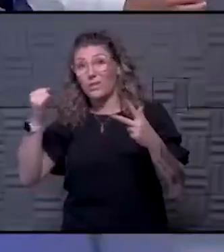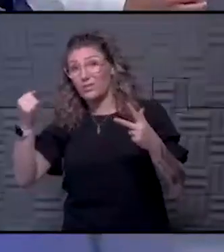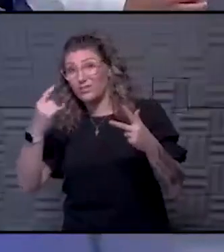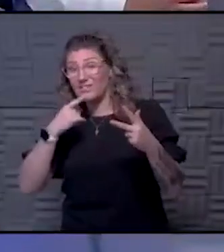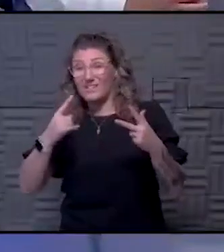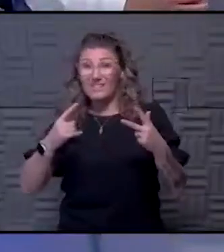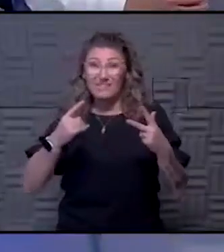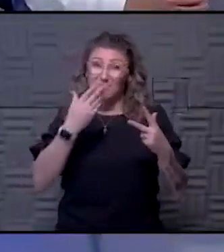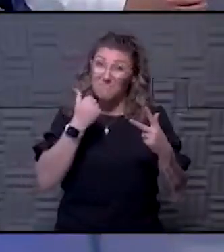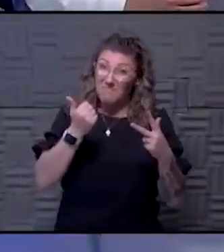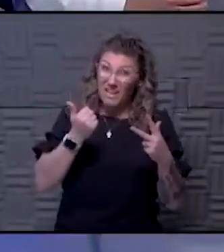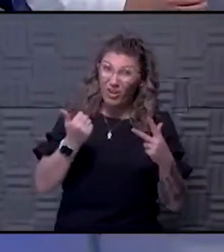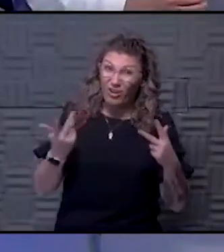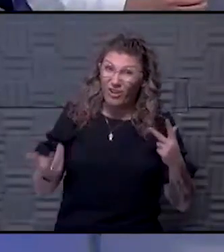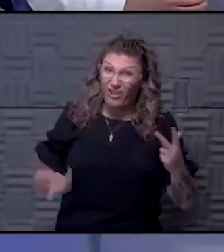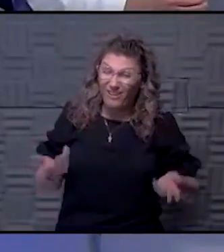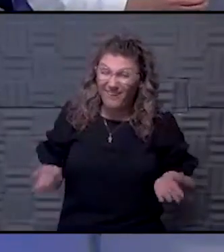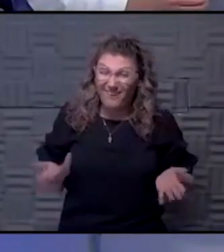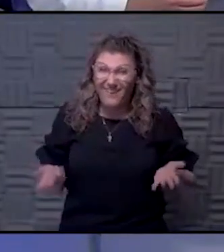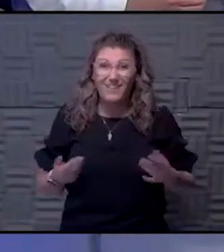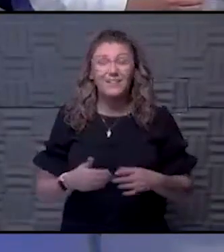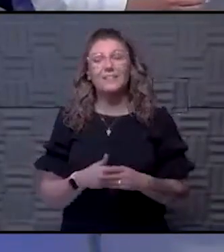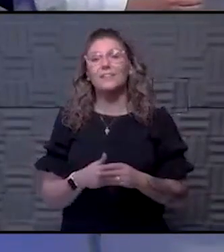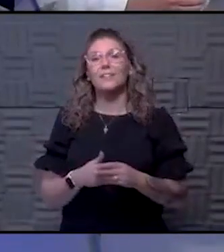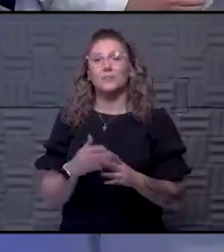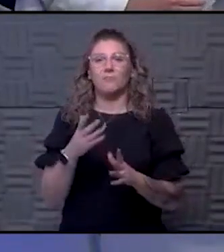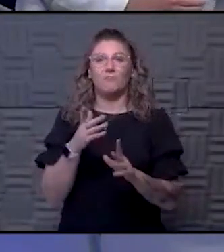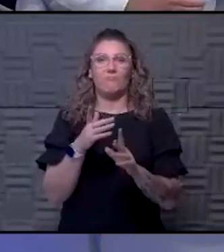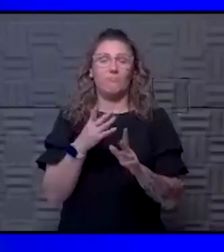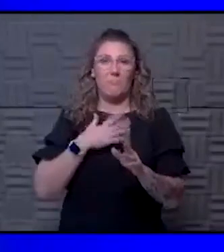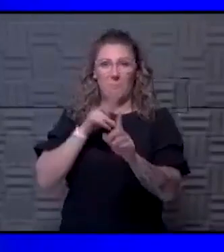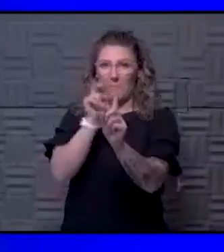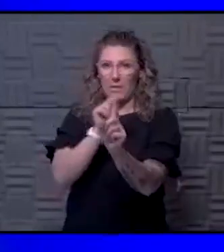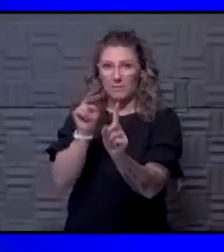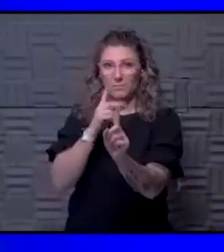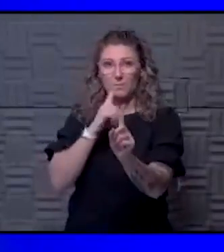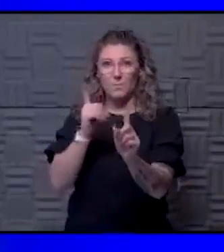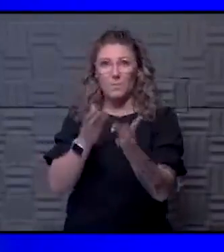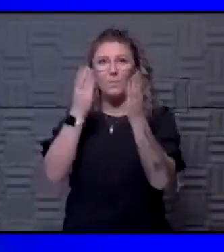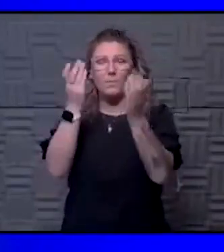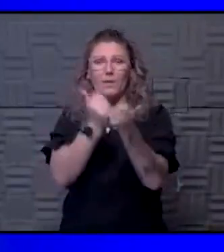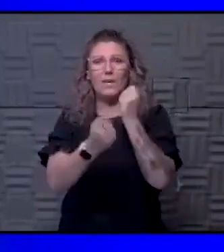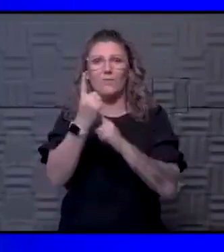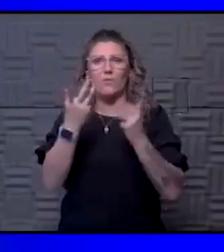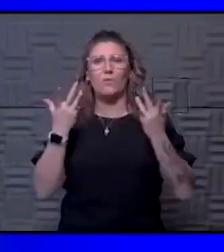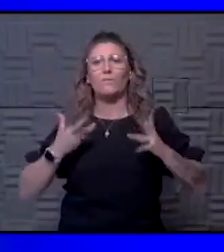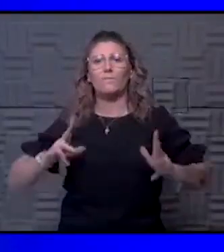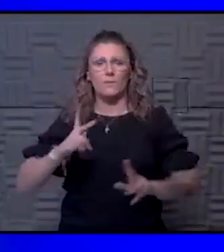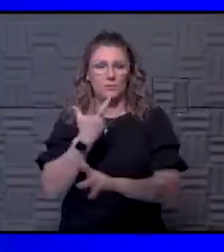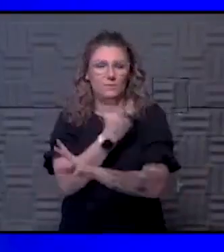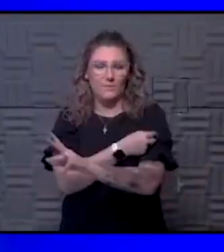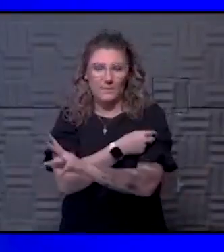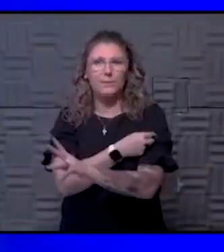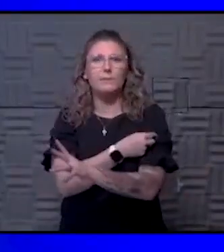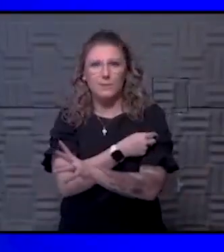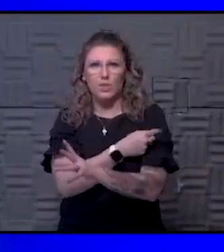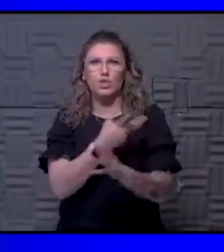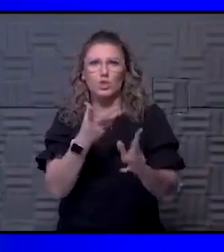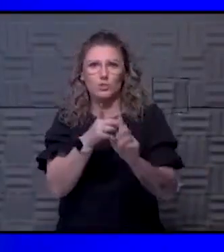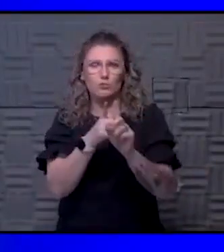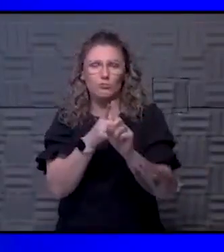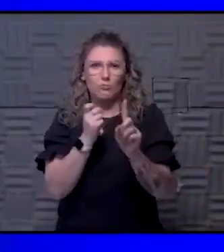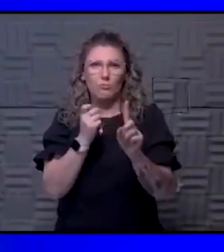about that? You know, I think from my perspective, we recommend that everybody complete the vaccination series for the shots that they're